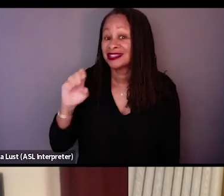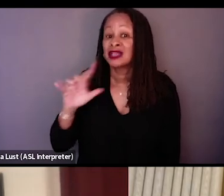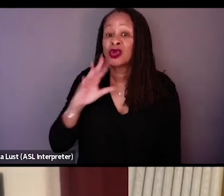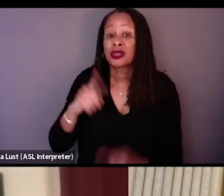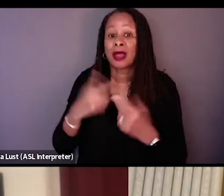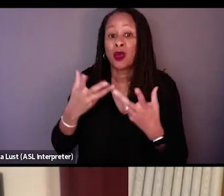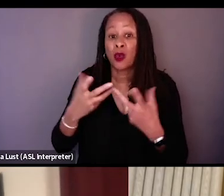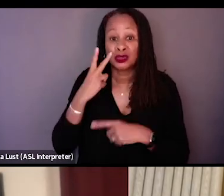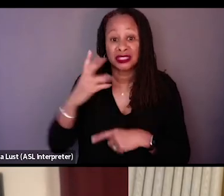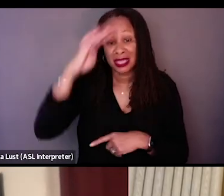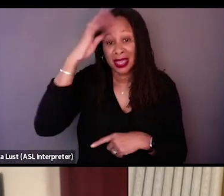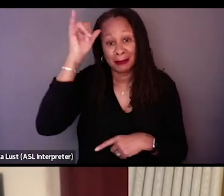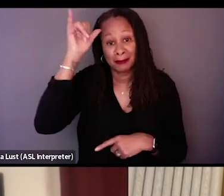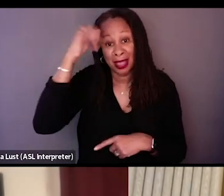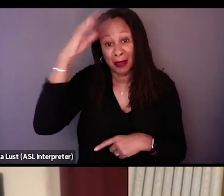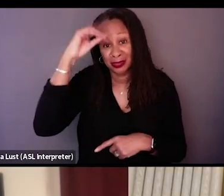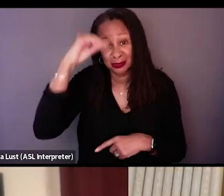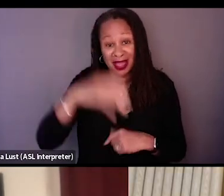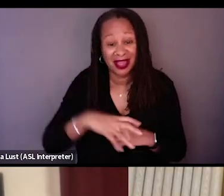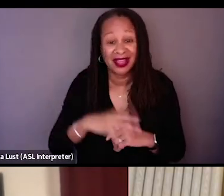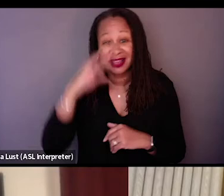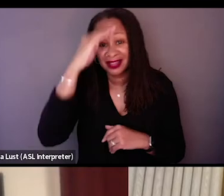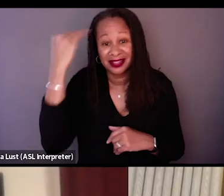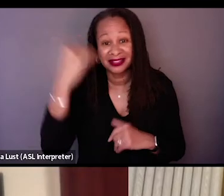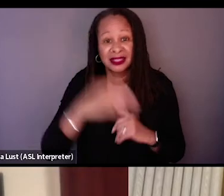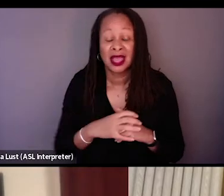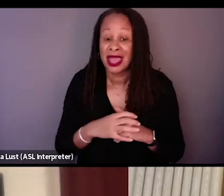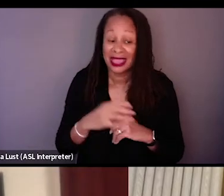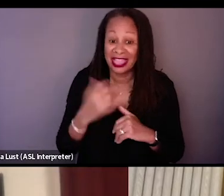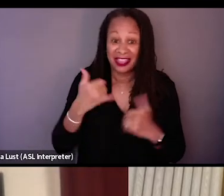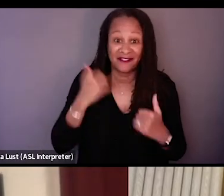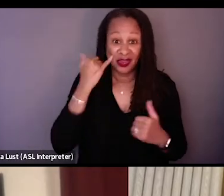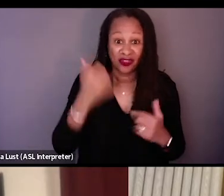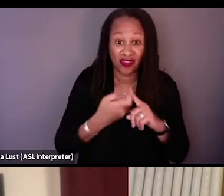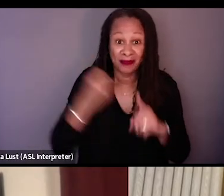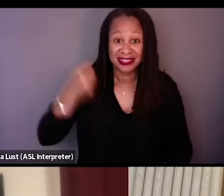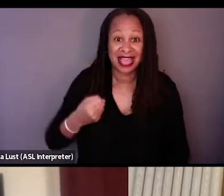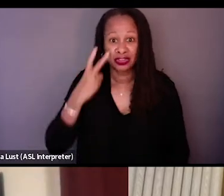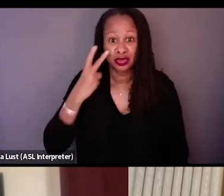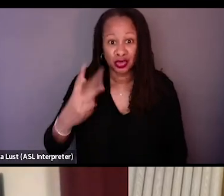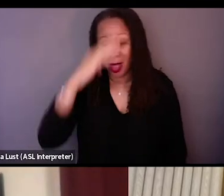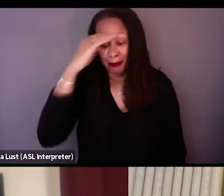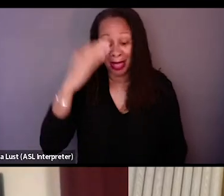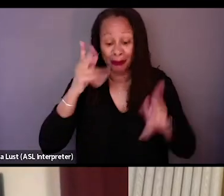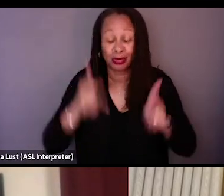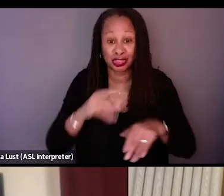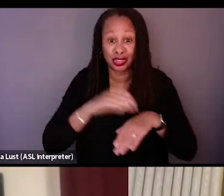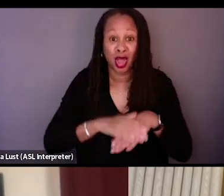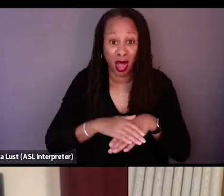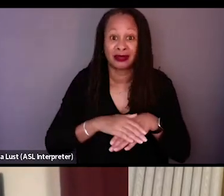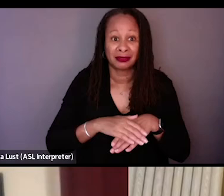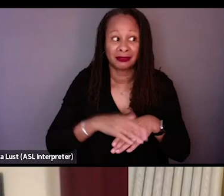from the South, at a certain point, you saw a Black person on the horse, on the farm. My grandmother had a working farm,